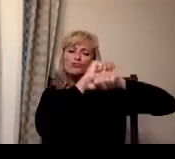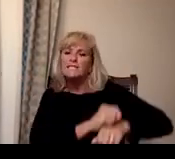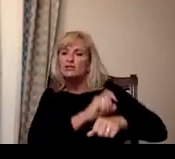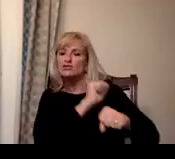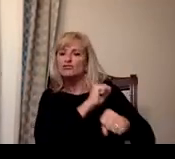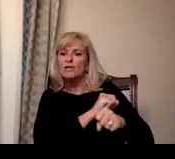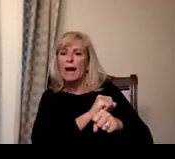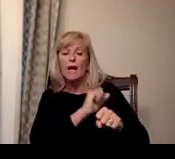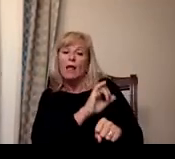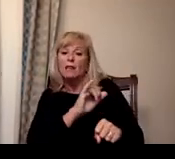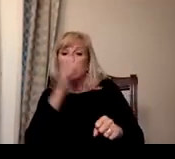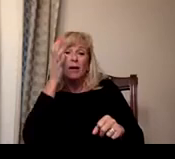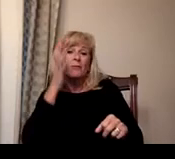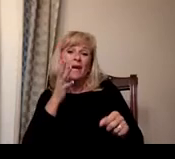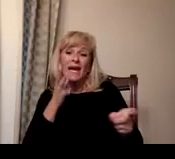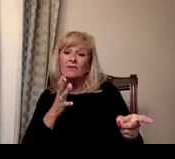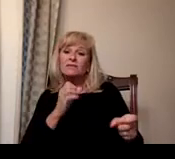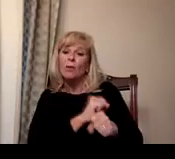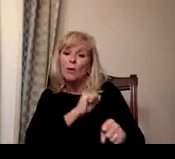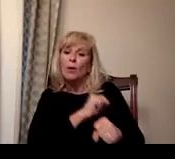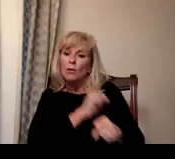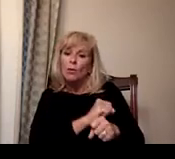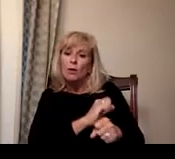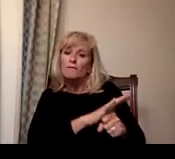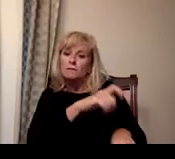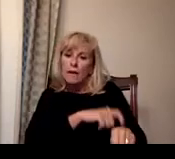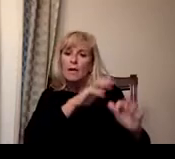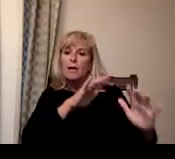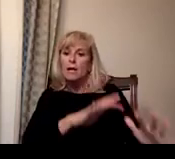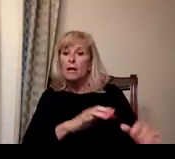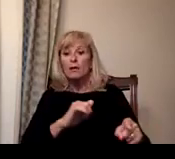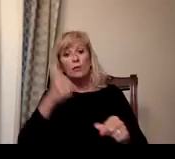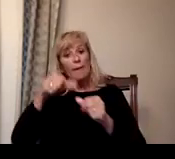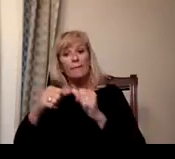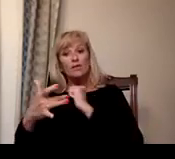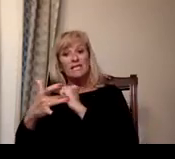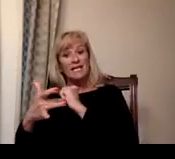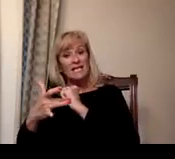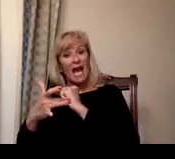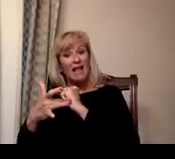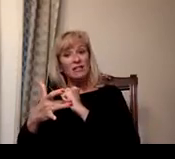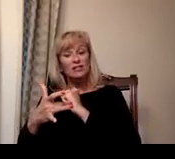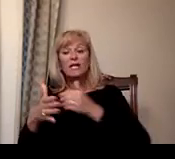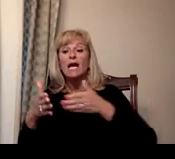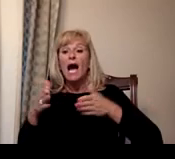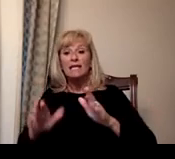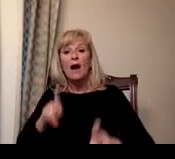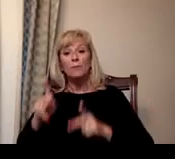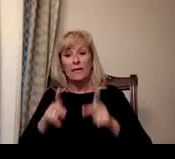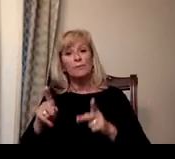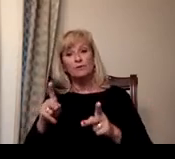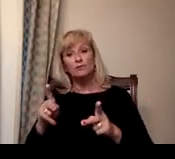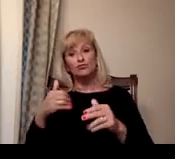they saw their parents. And so they're branching out. And keep in mind, technology is a big part of what allows people to be able to do